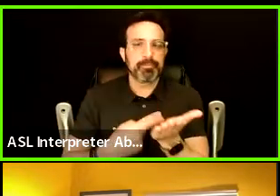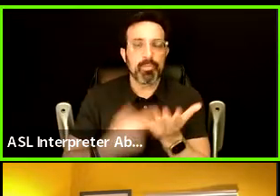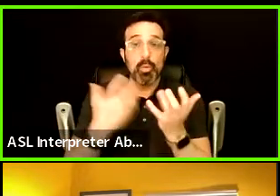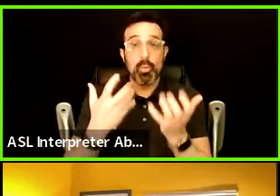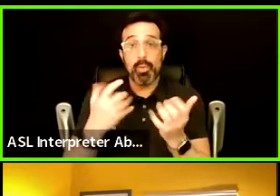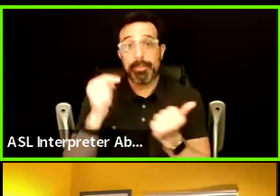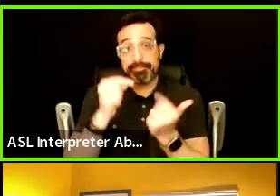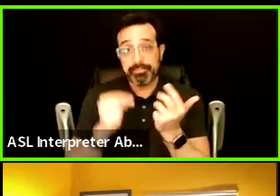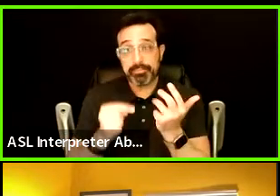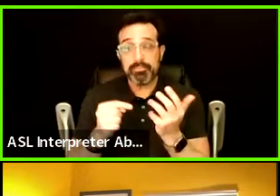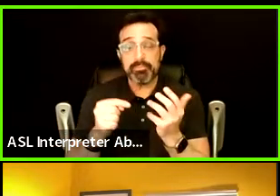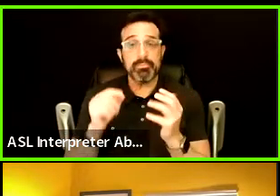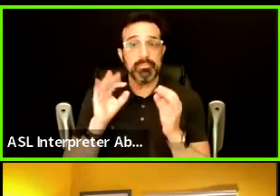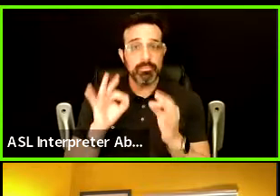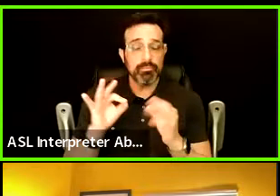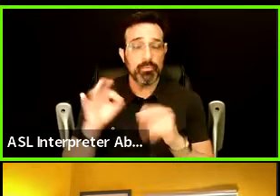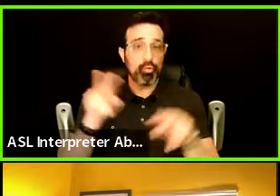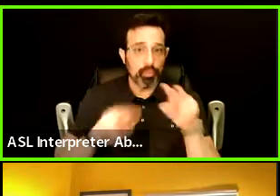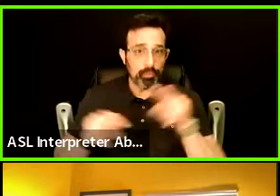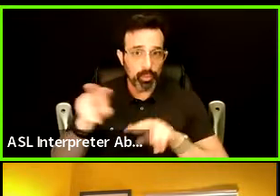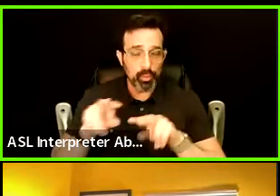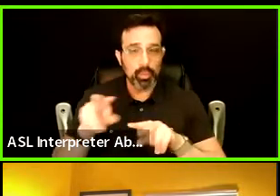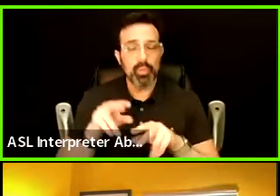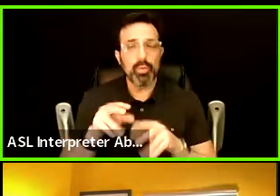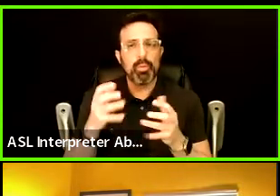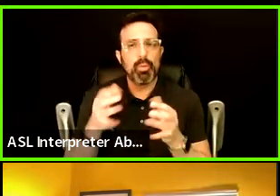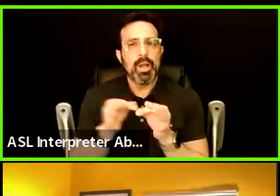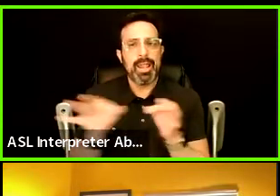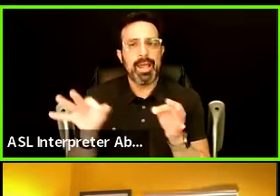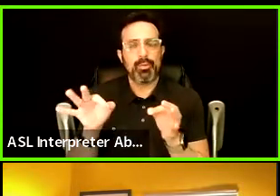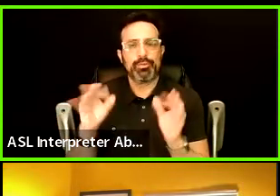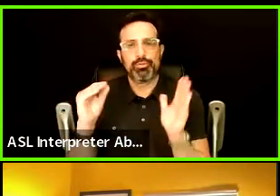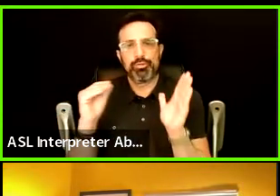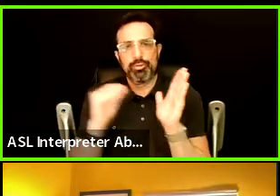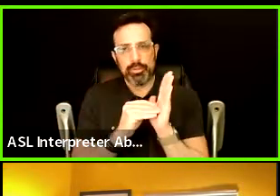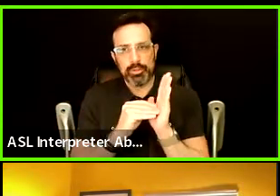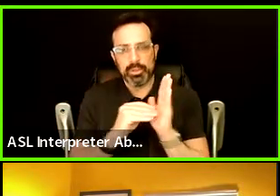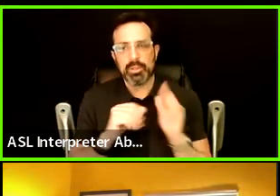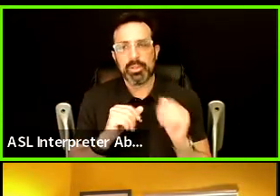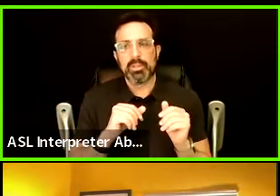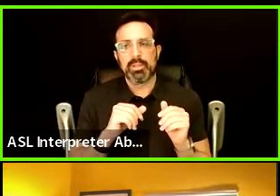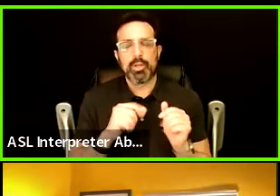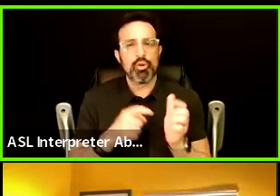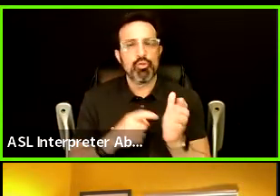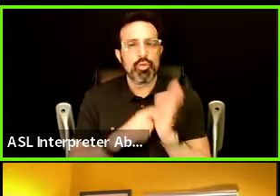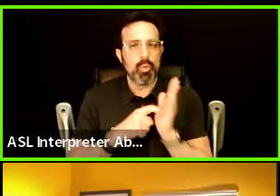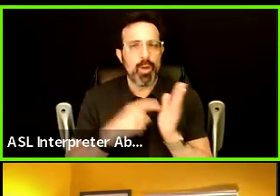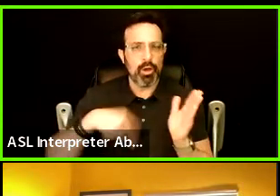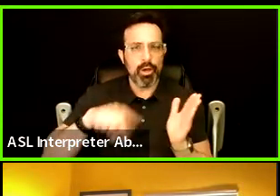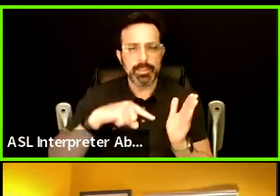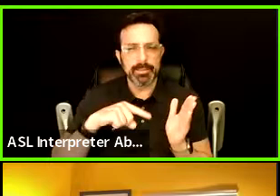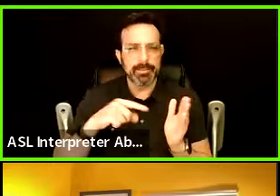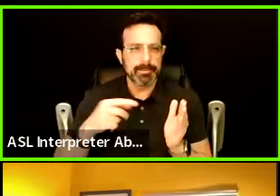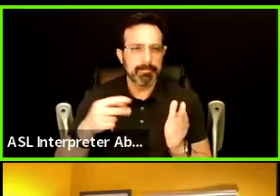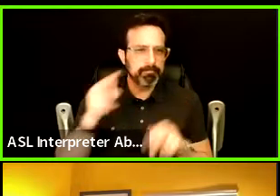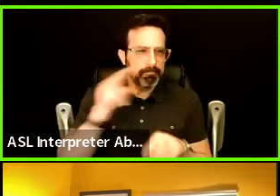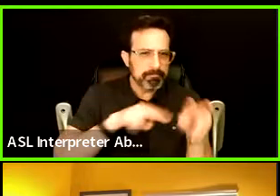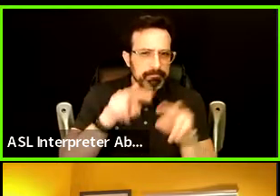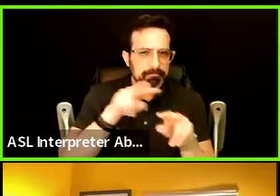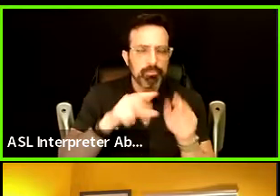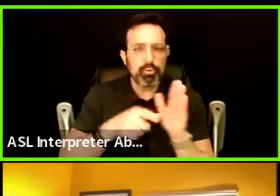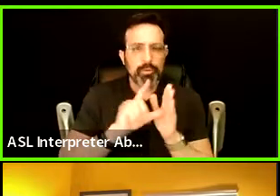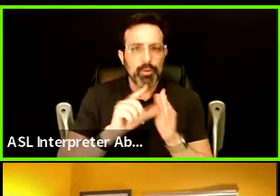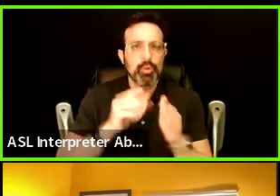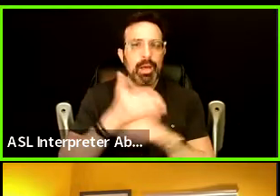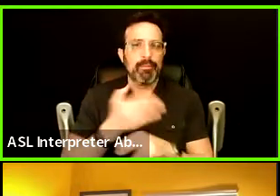things done and we want these things reviewed, but we also want language put in that requires us to go back and review after some